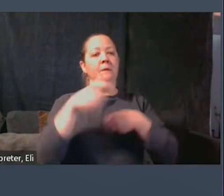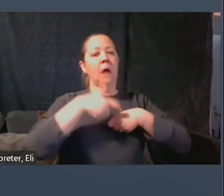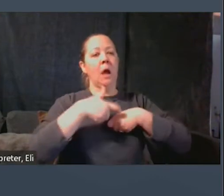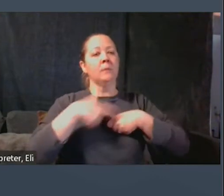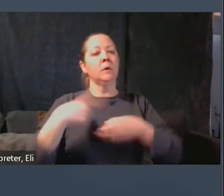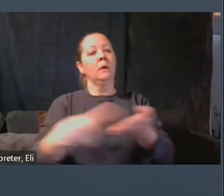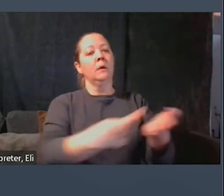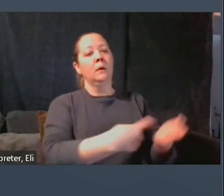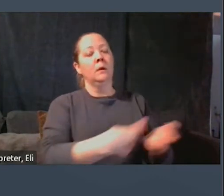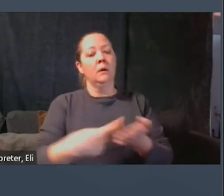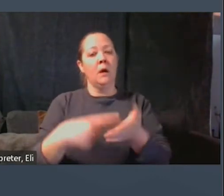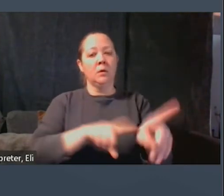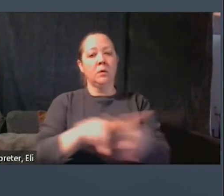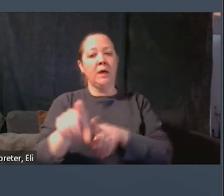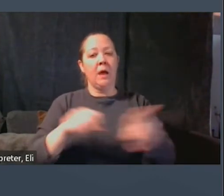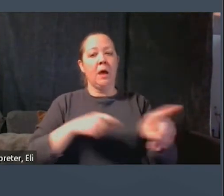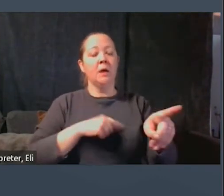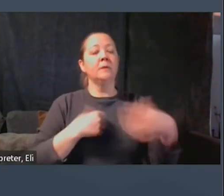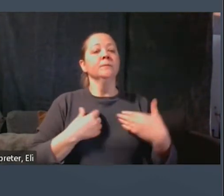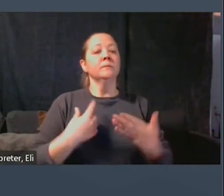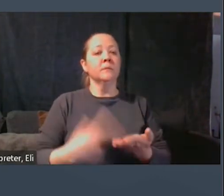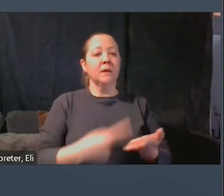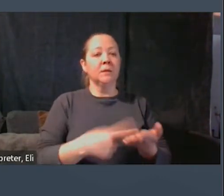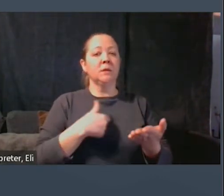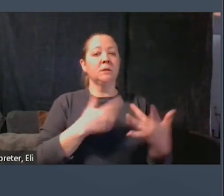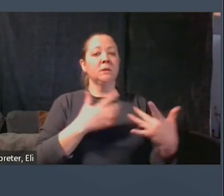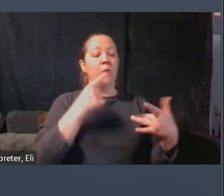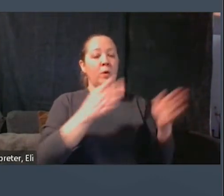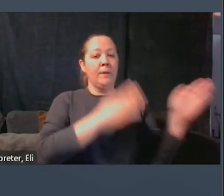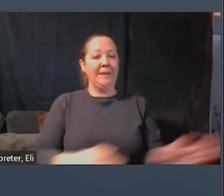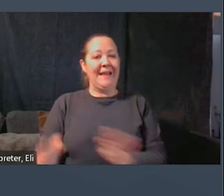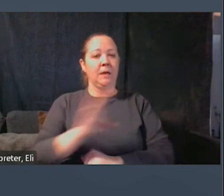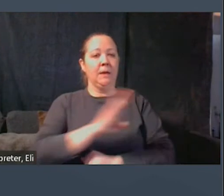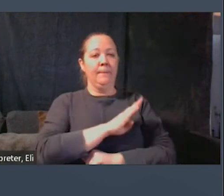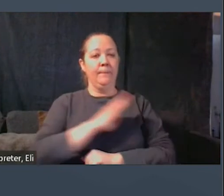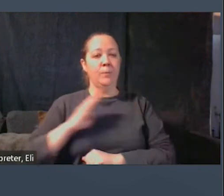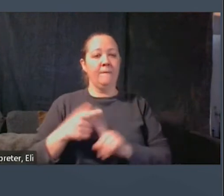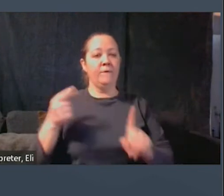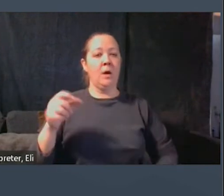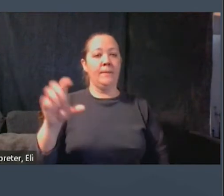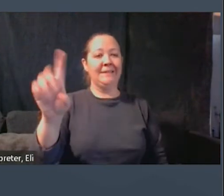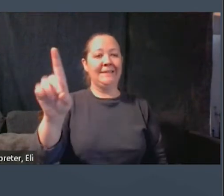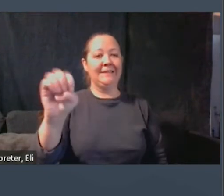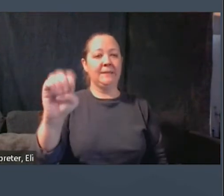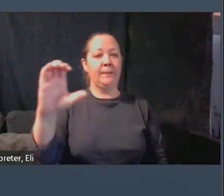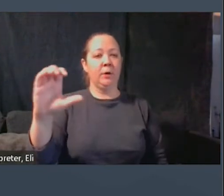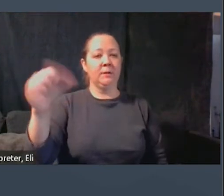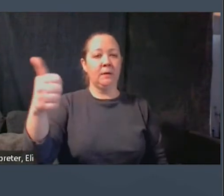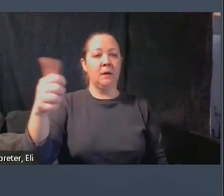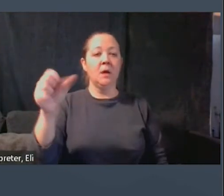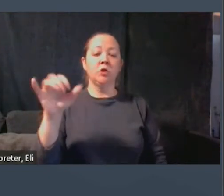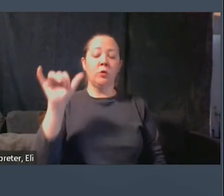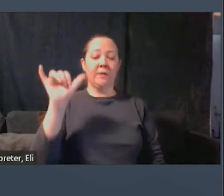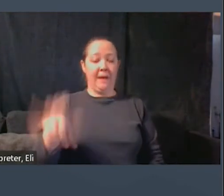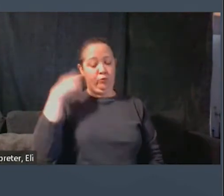concerns that were brought to the planning board the last time this matter was before the board on December the 10th. So it's for those reasons that the county requests a